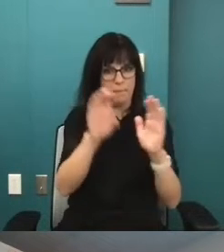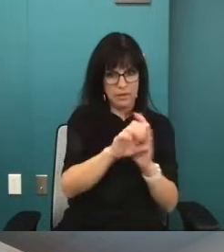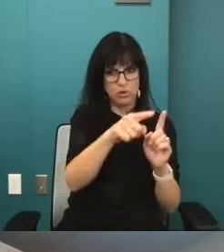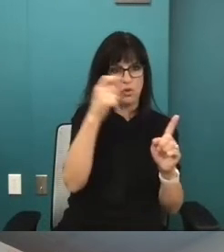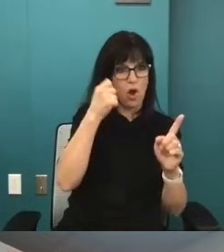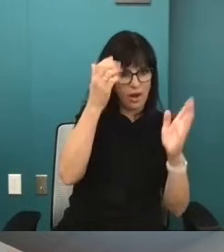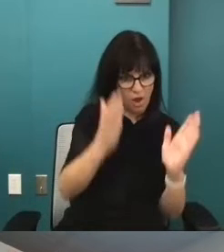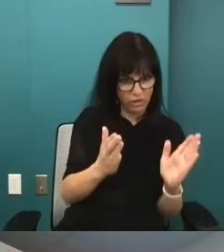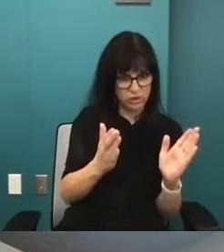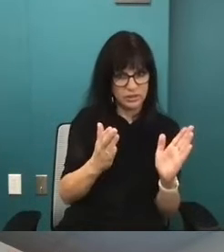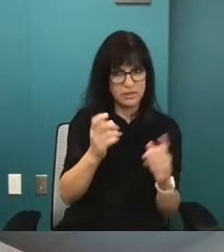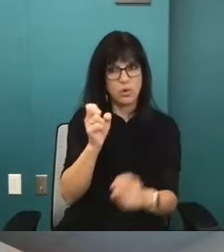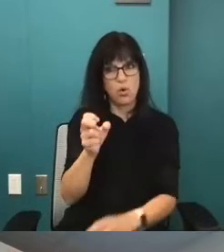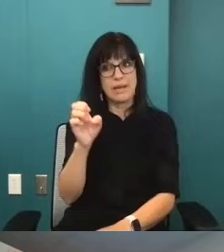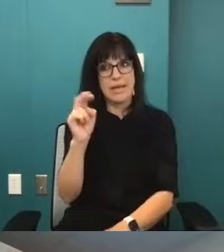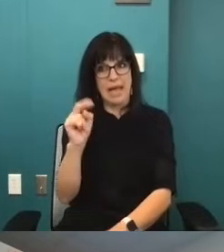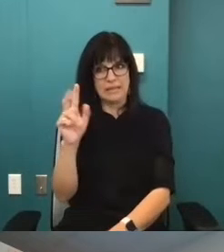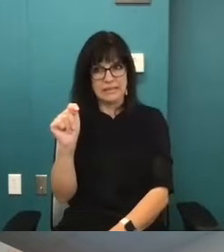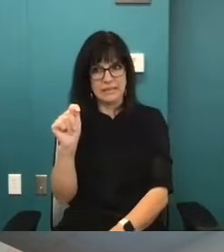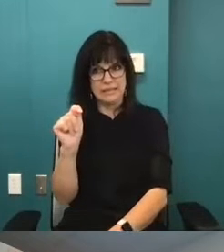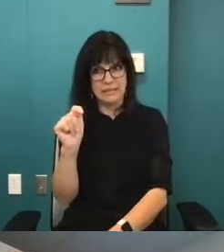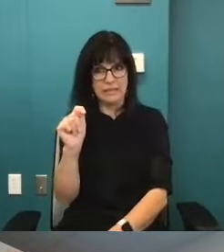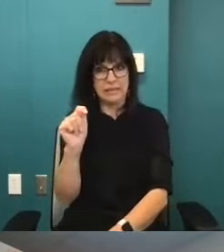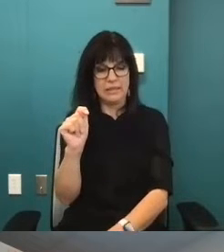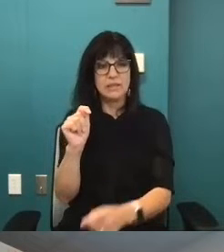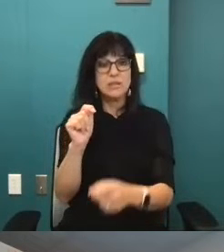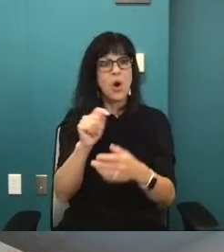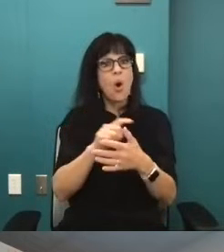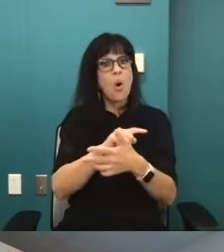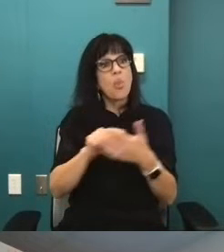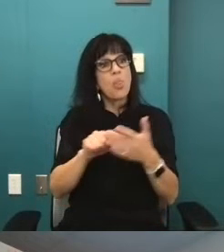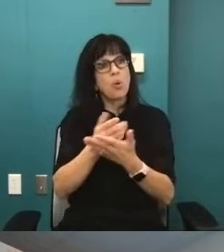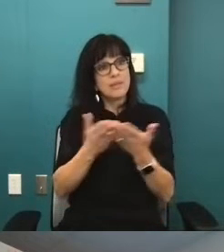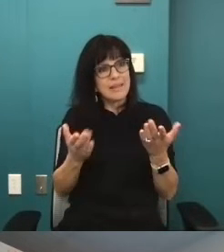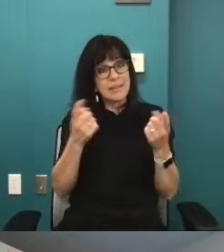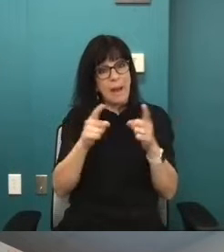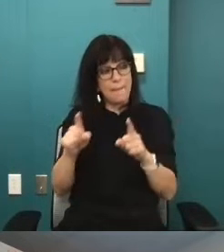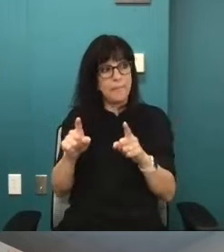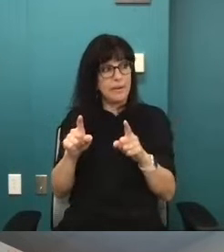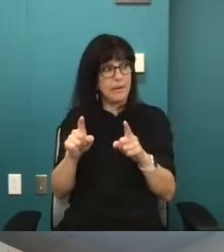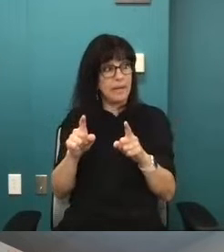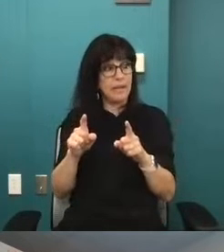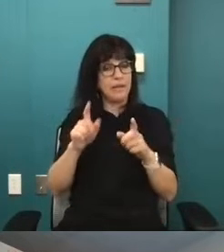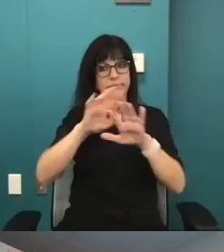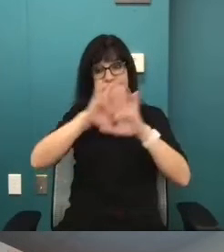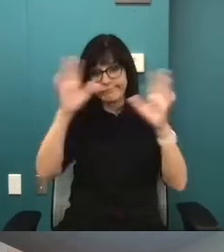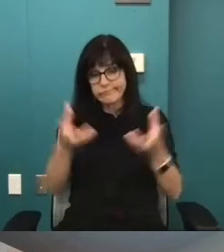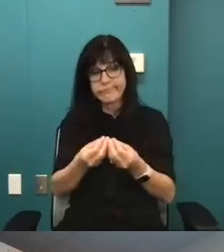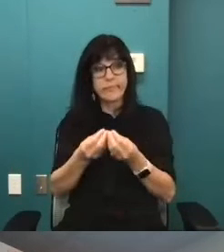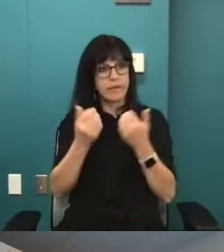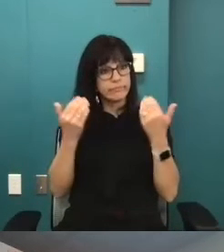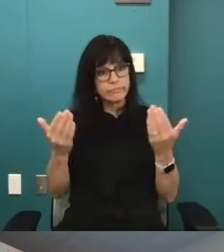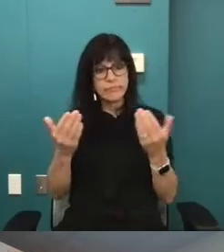next. All right. So those things were the things that are happening like globally as we're moving forward,